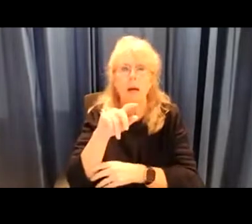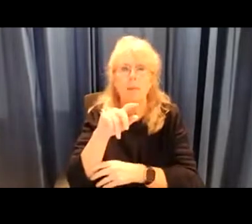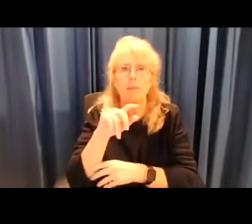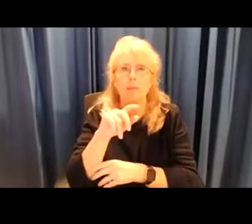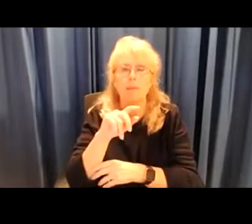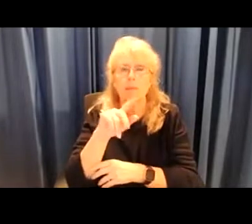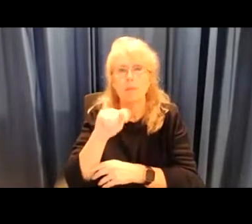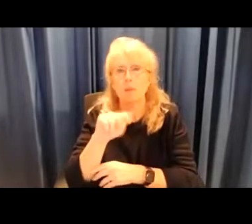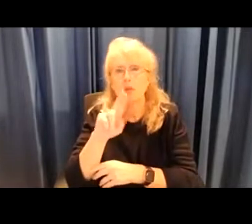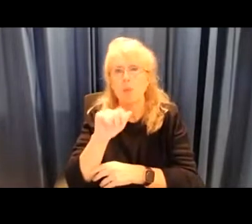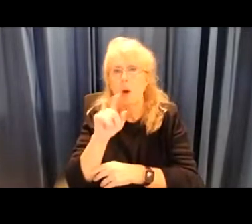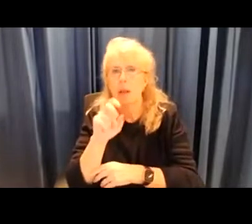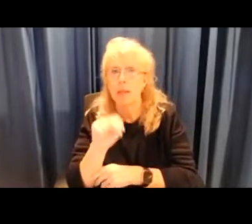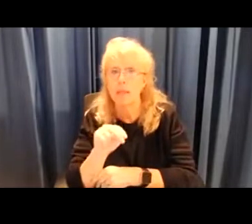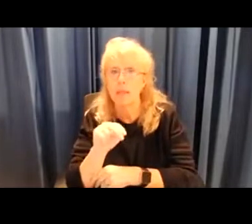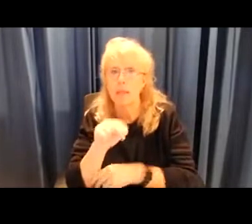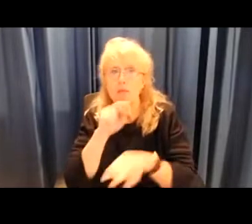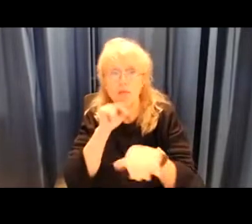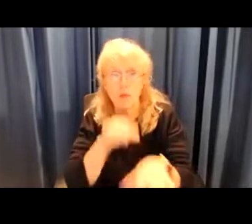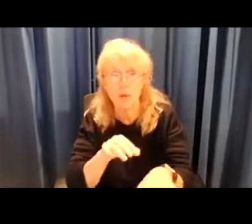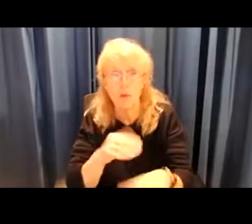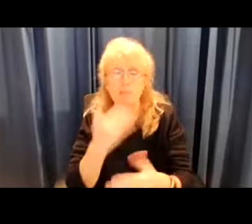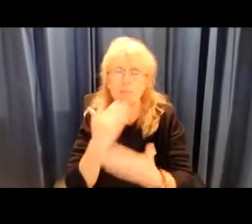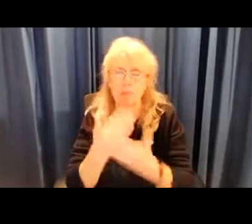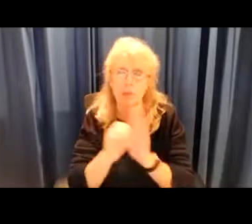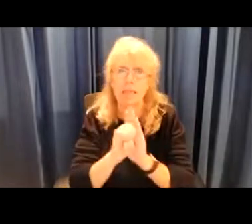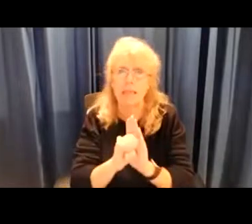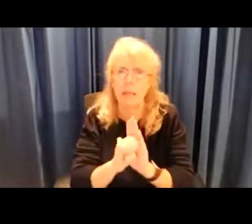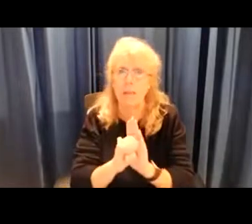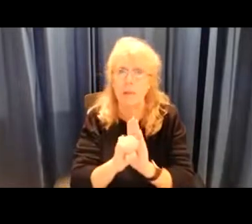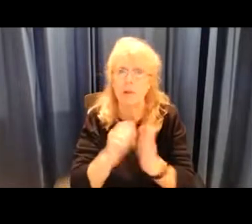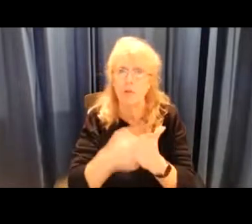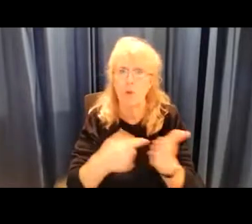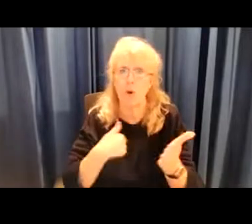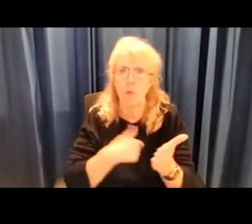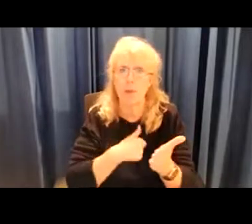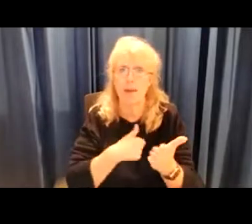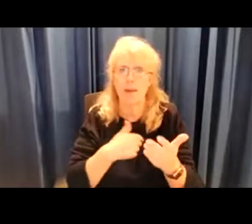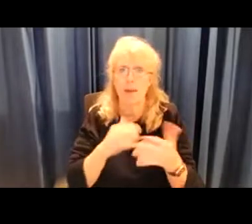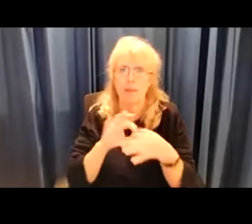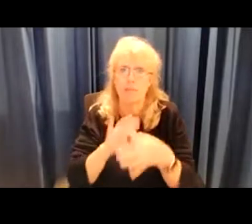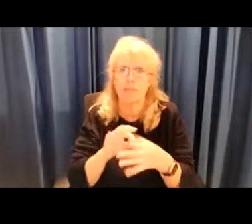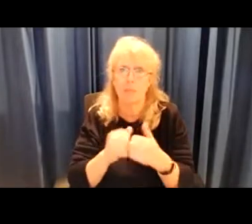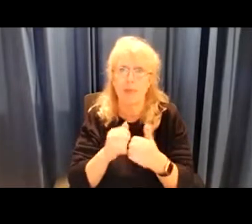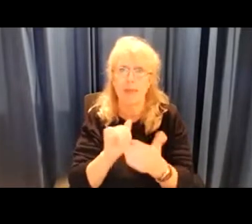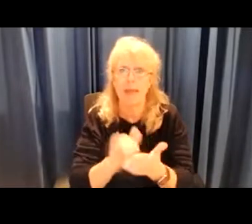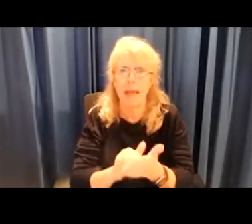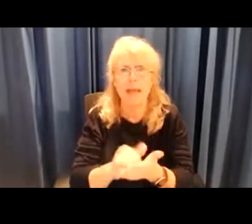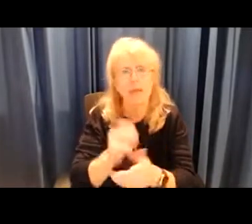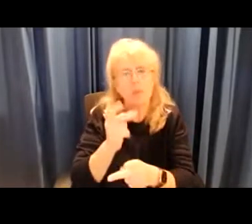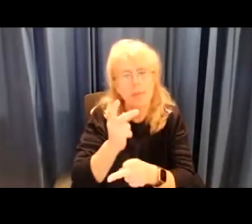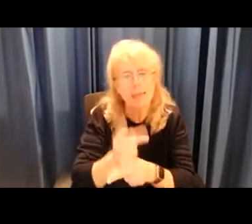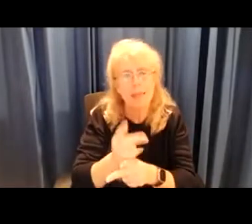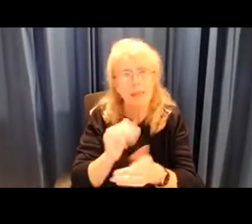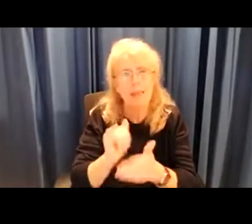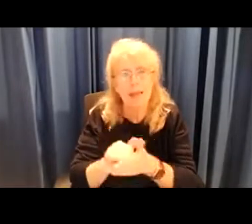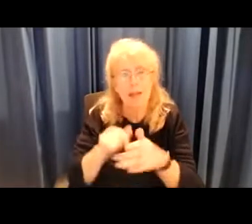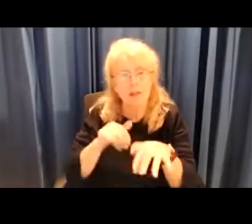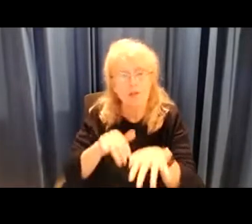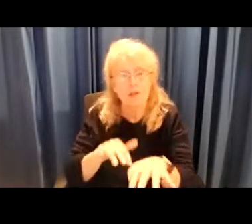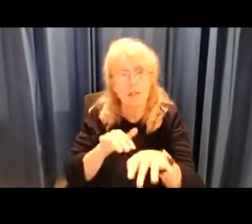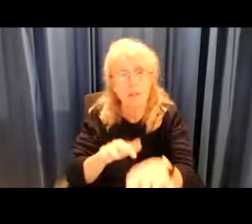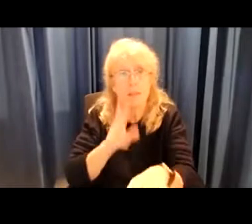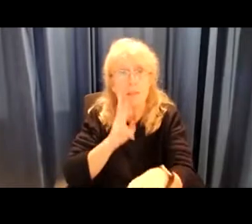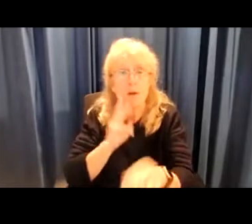certainly a good example of what we've got to do with that and keep that stream cooler. And we